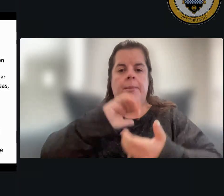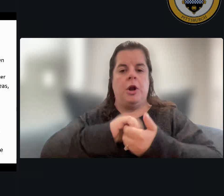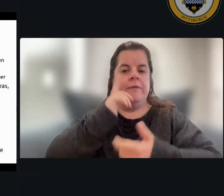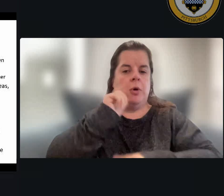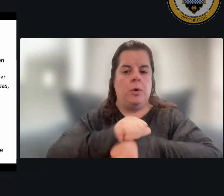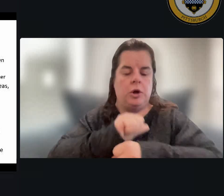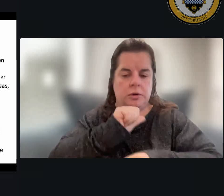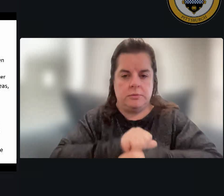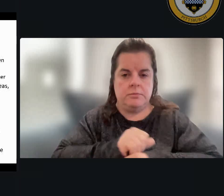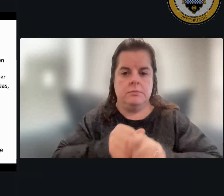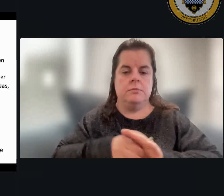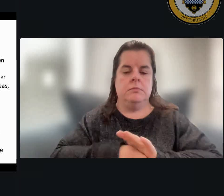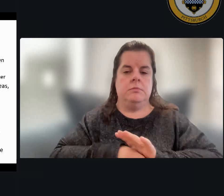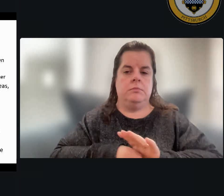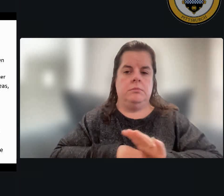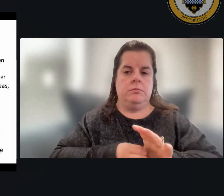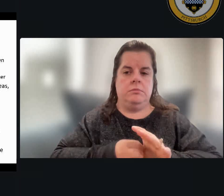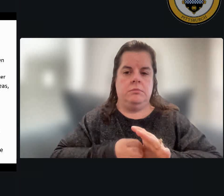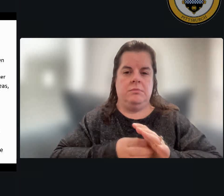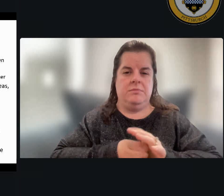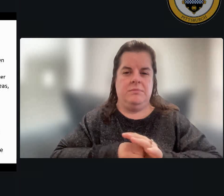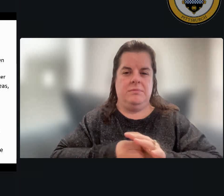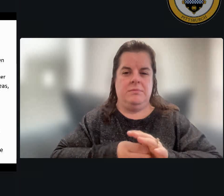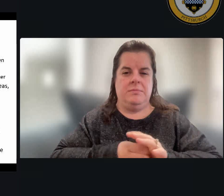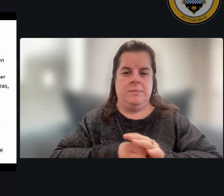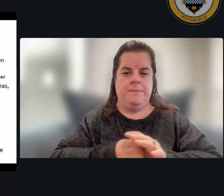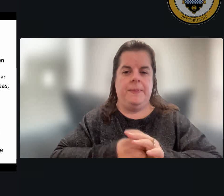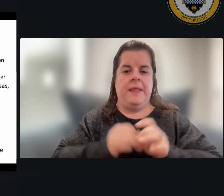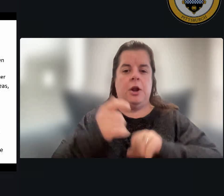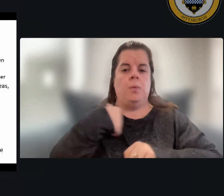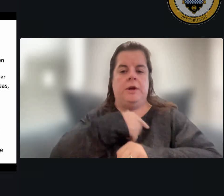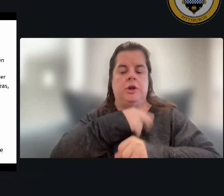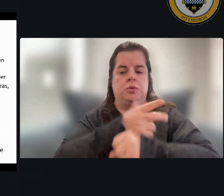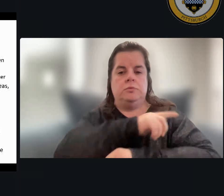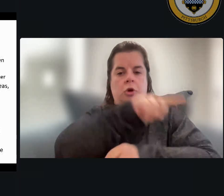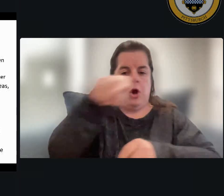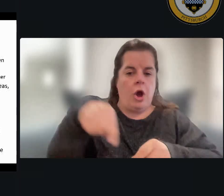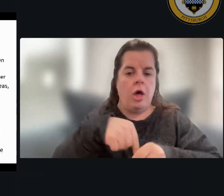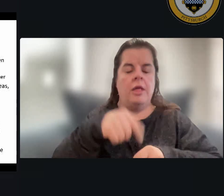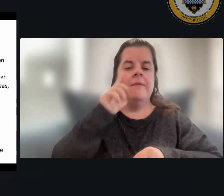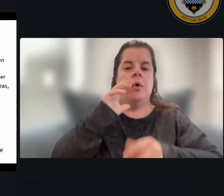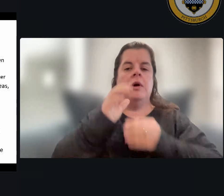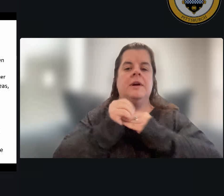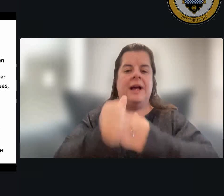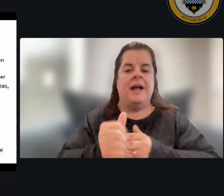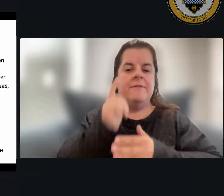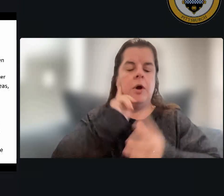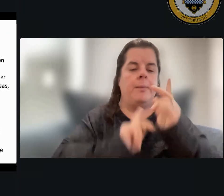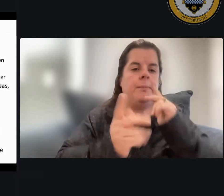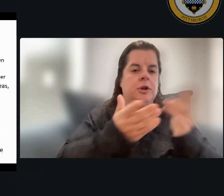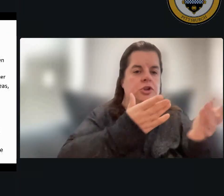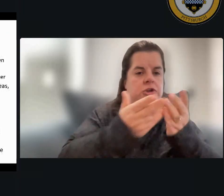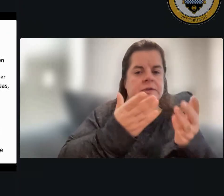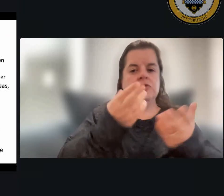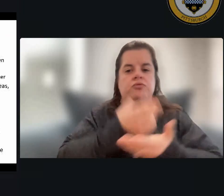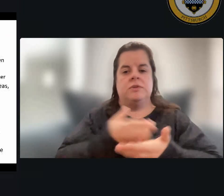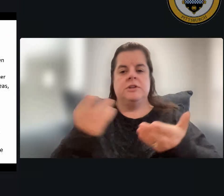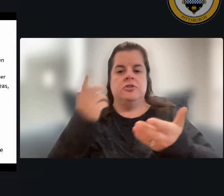forth. And we will need to look at how we use that to guide efforts to make public services and resources more effective and